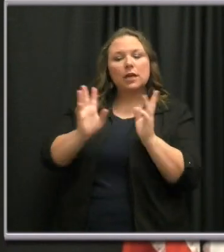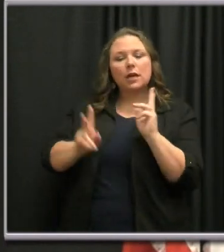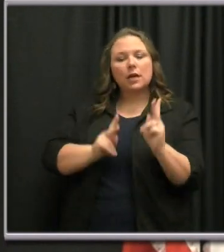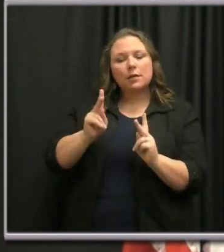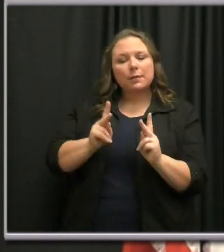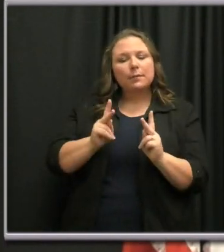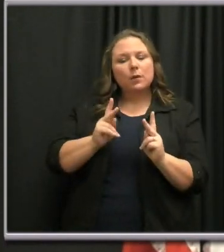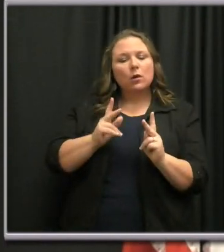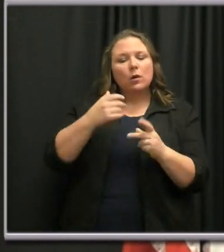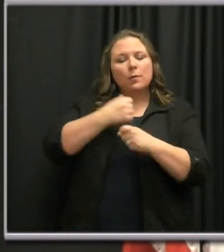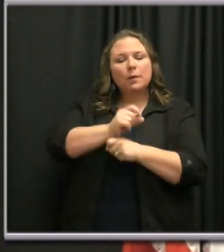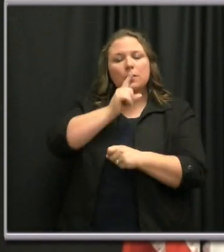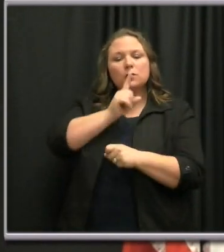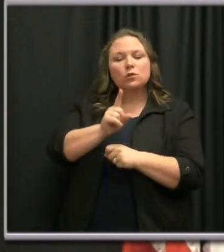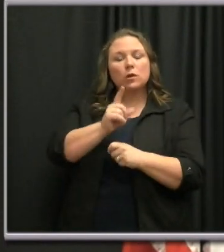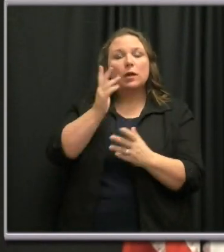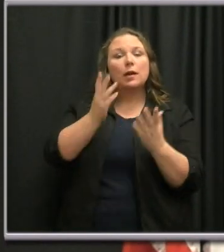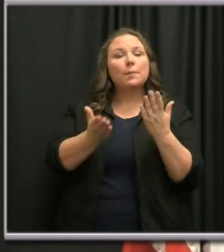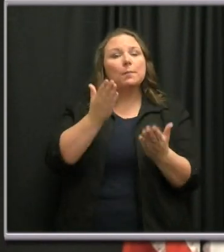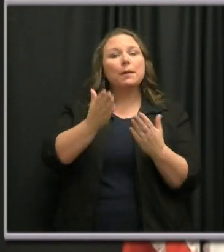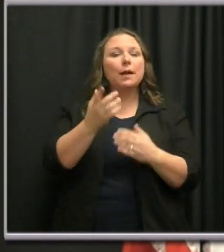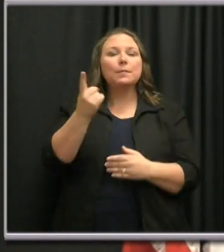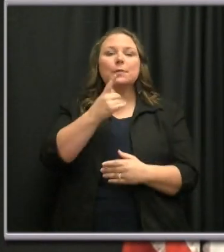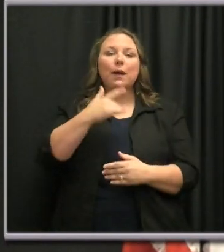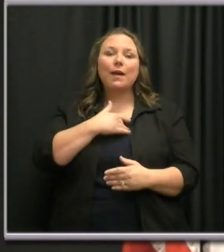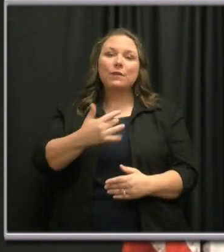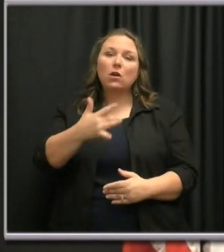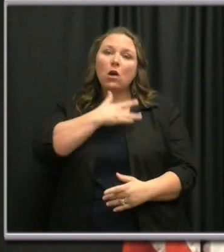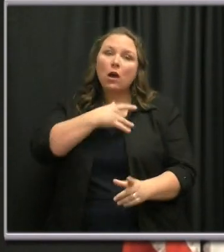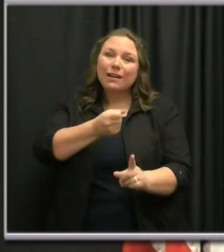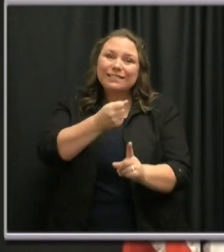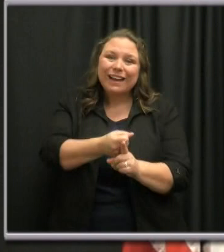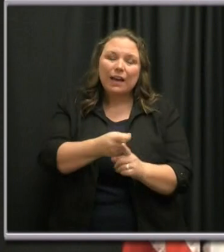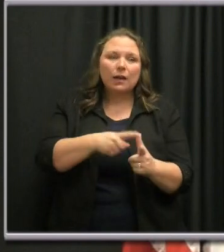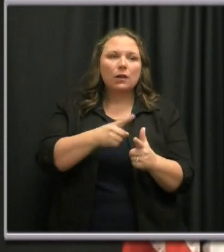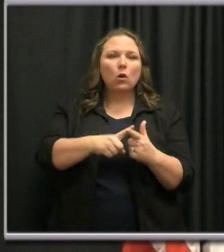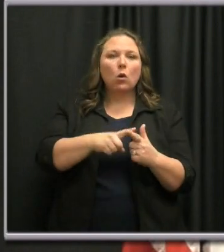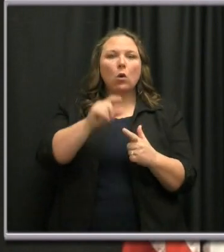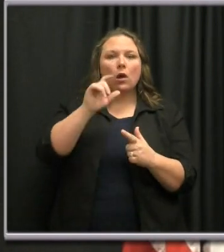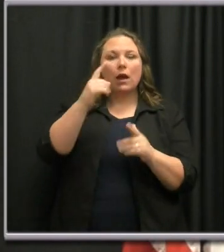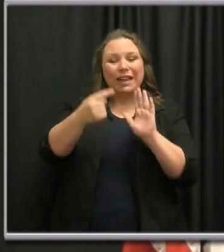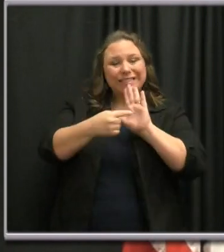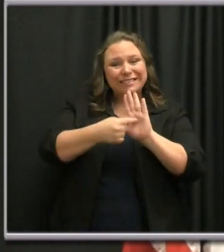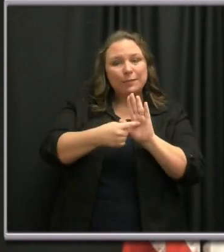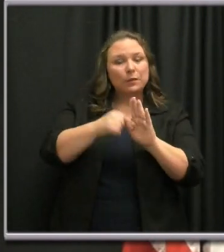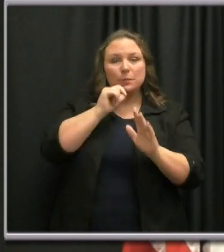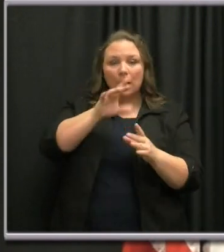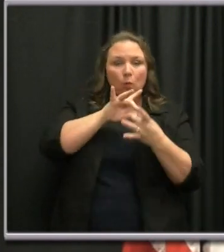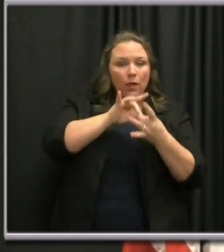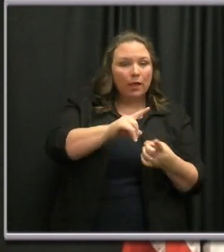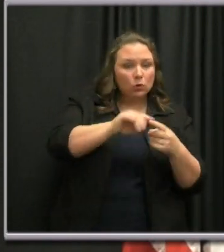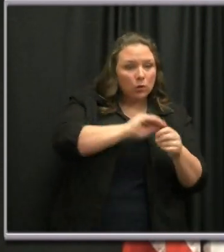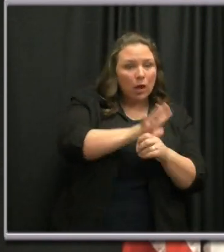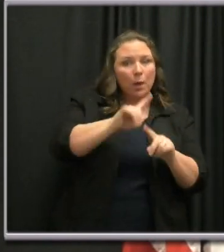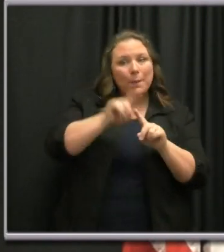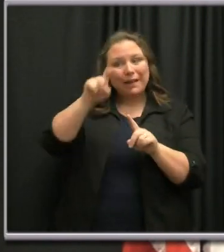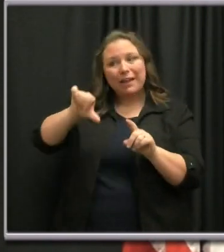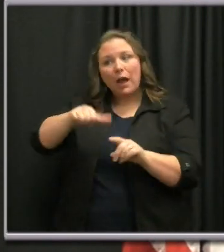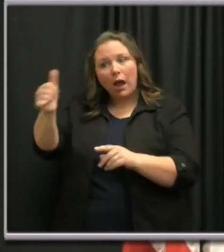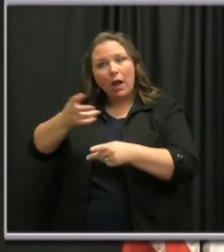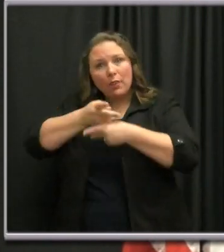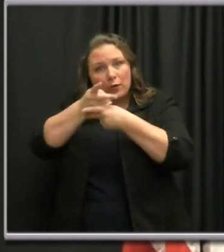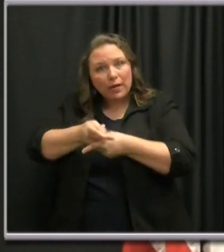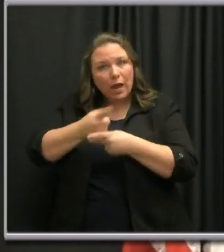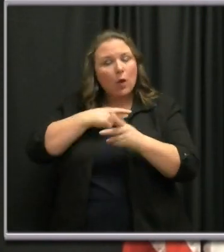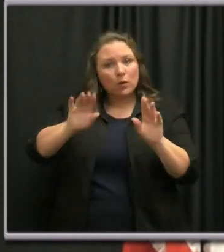you know, we want to make sure that maybe somebody is having a heart attack, or maybe somebody's having some symptom that needs another medical care. So I